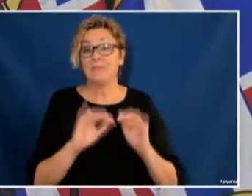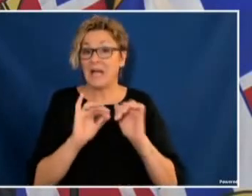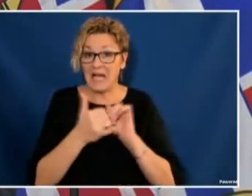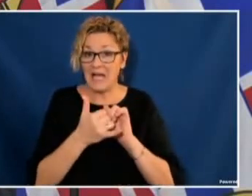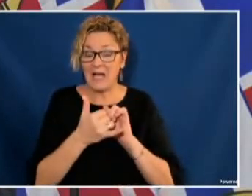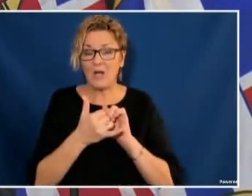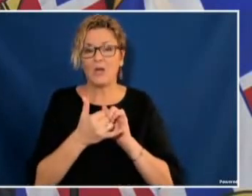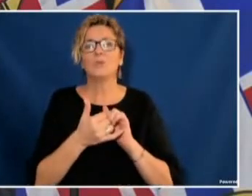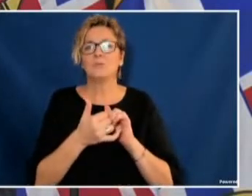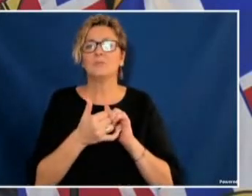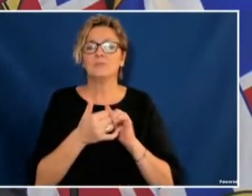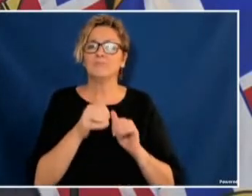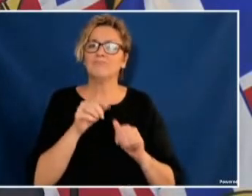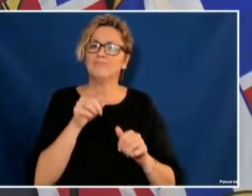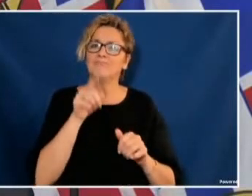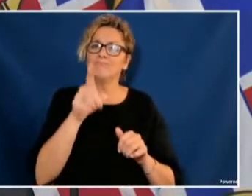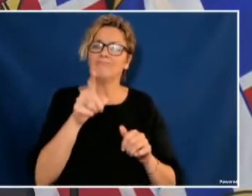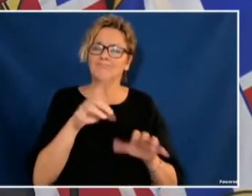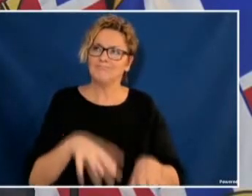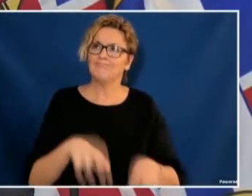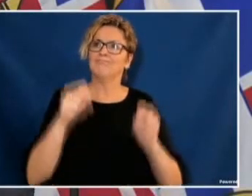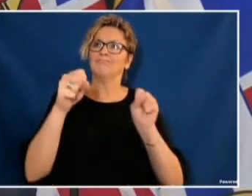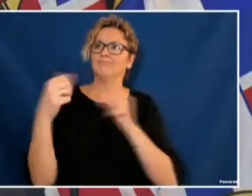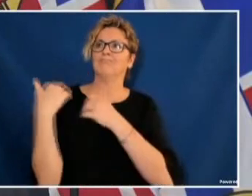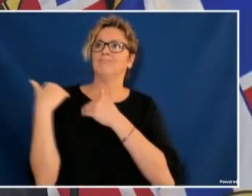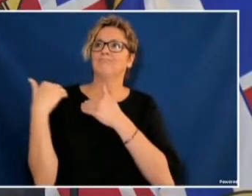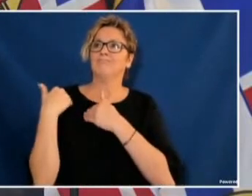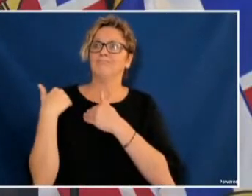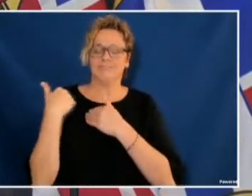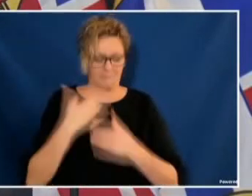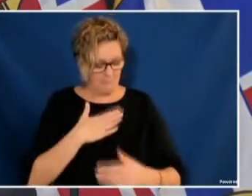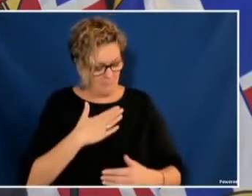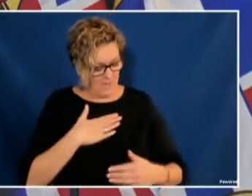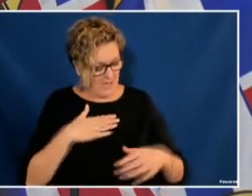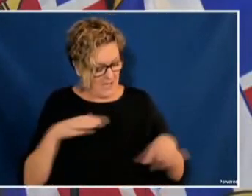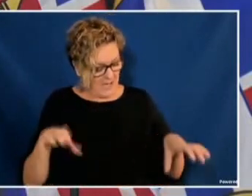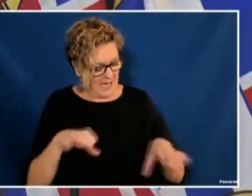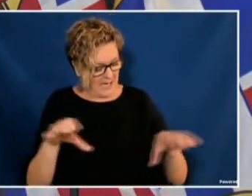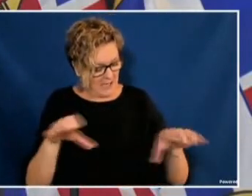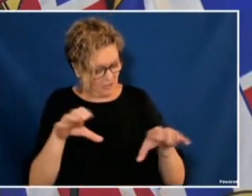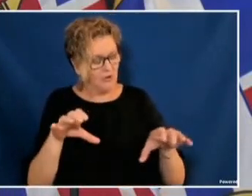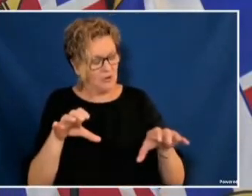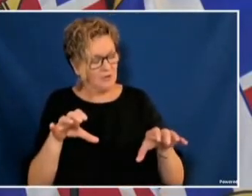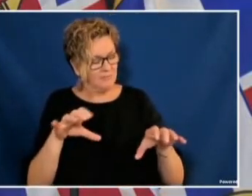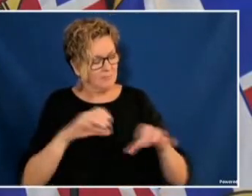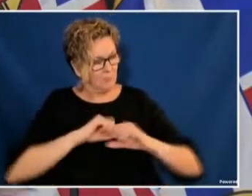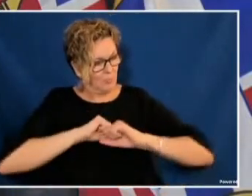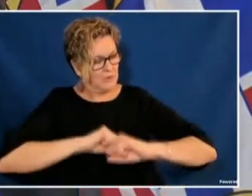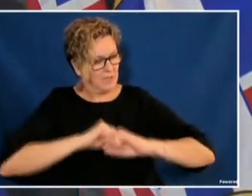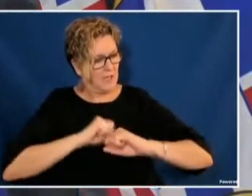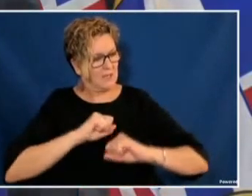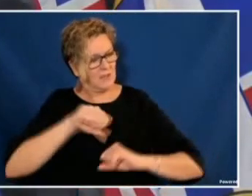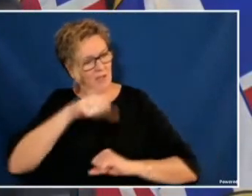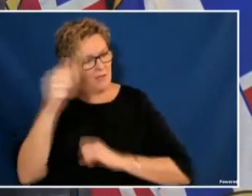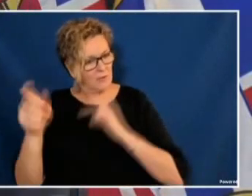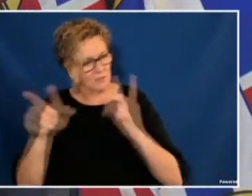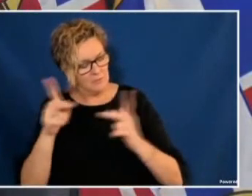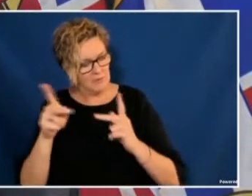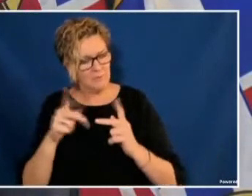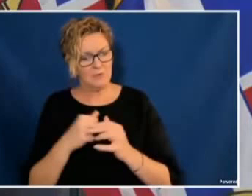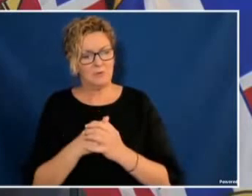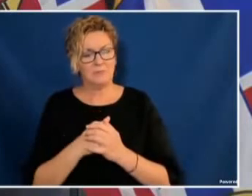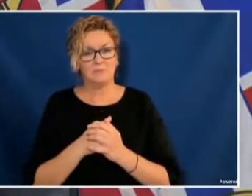that we have 316 people in hospital today, 8,815 active cases, 10,139